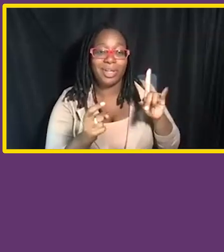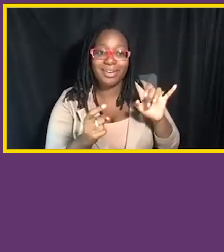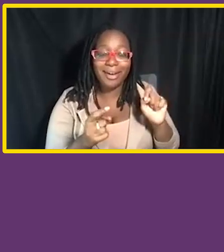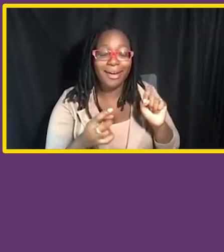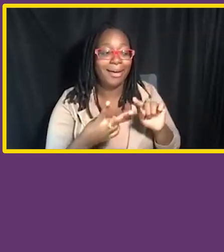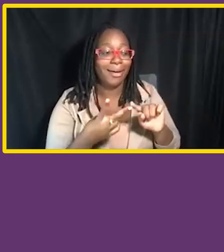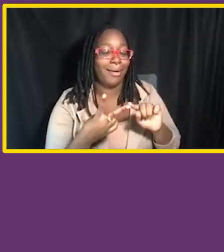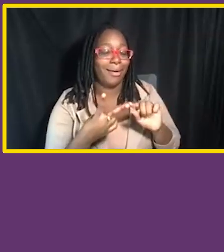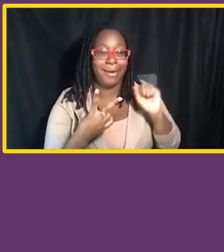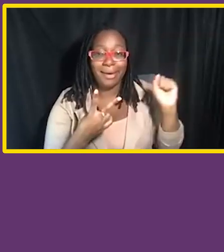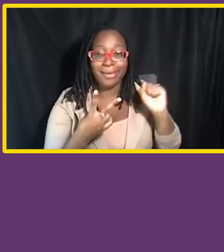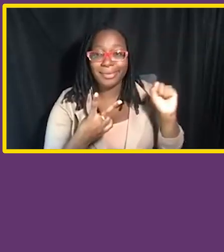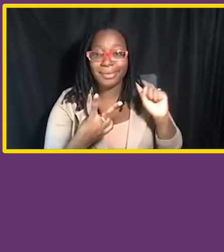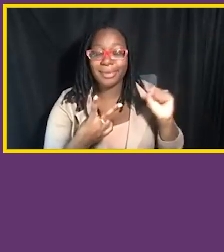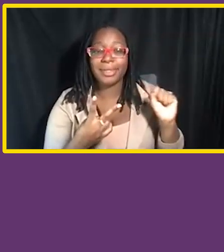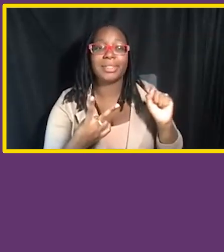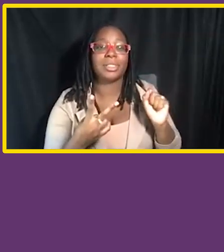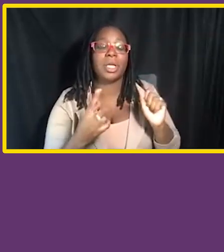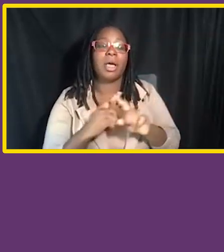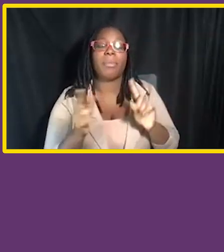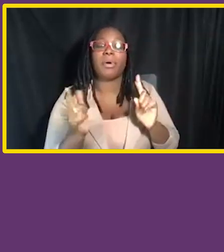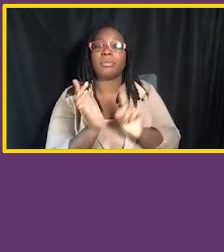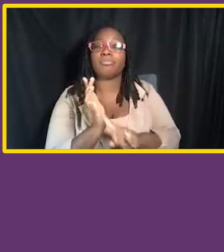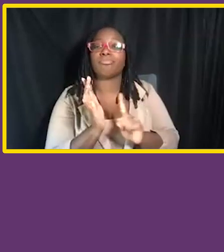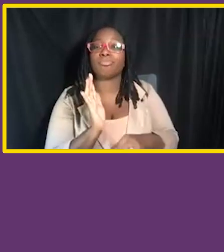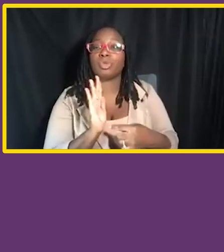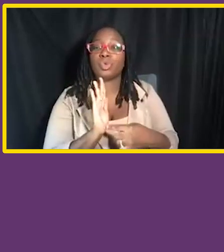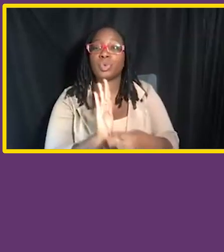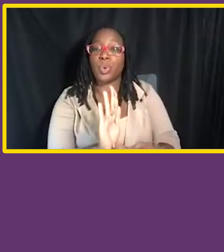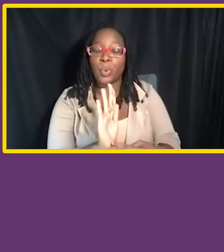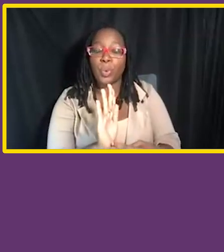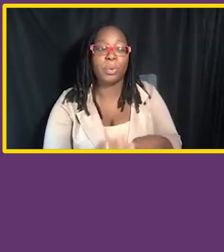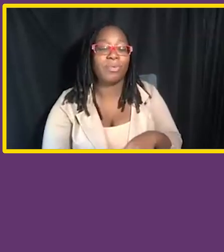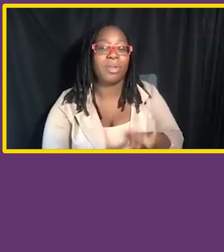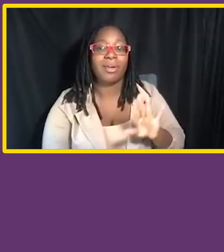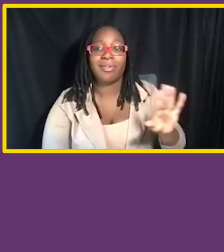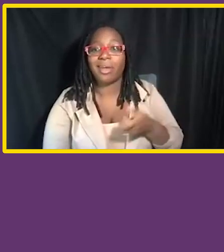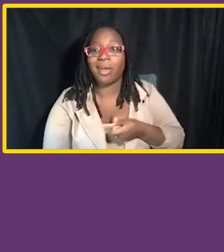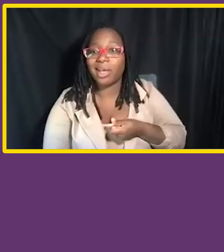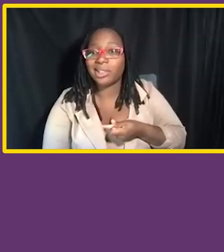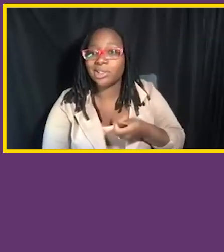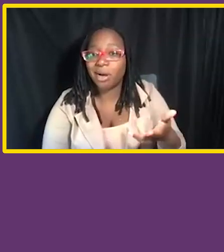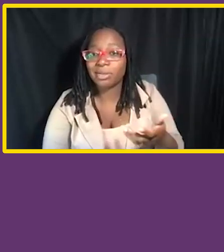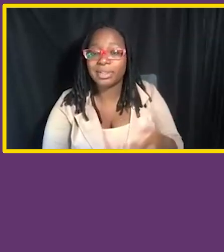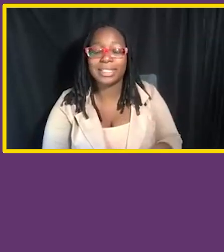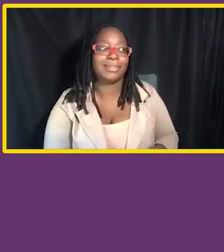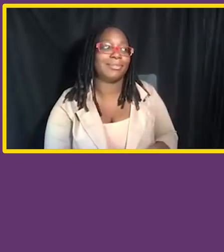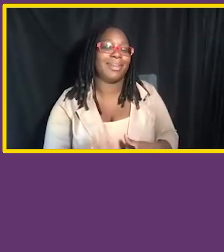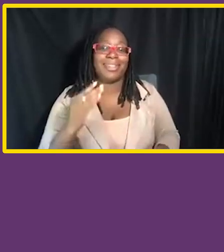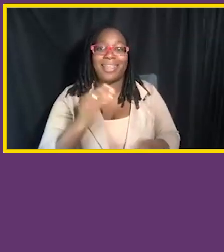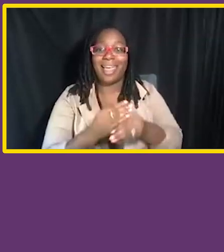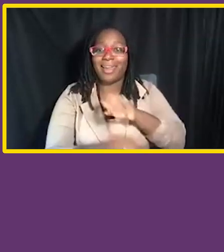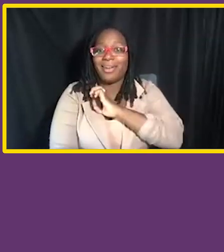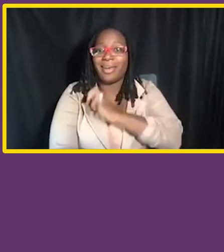So what they are essentially finding is that the exhaustion, the extra energy that is